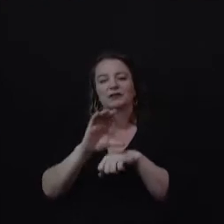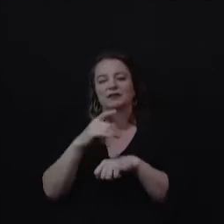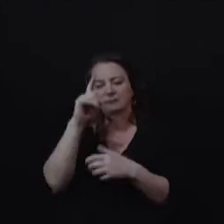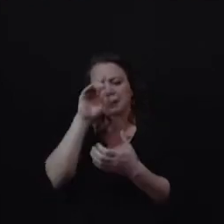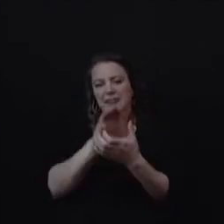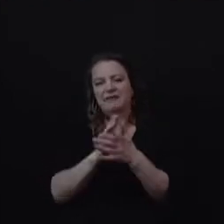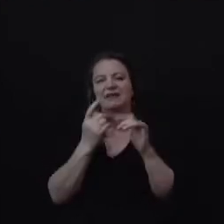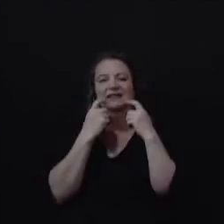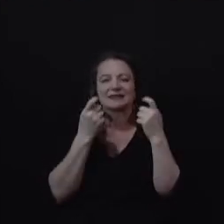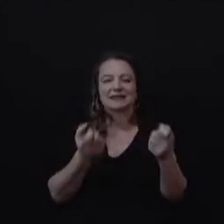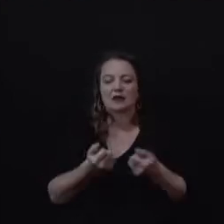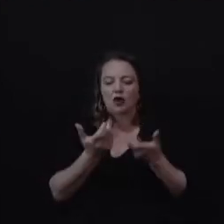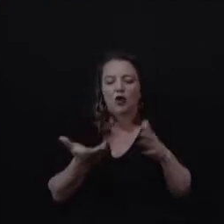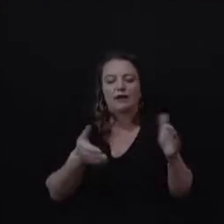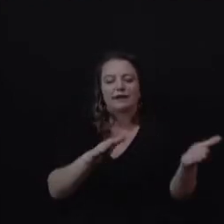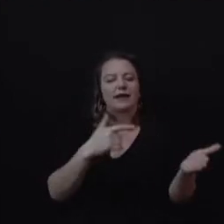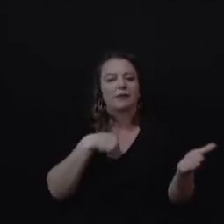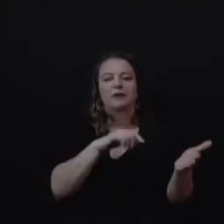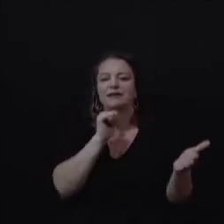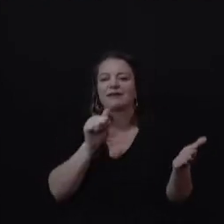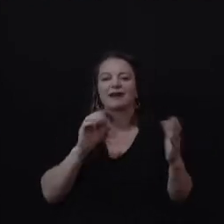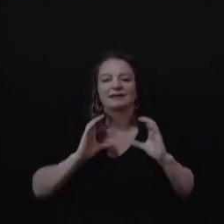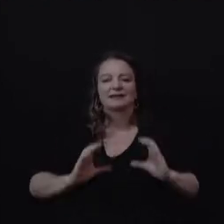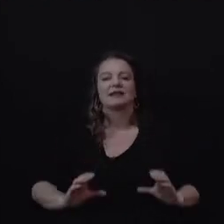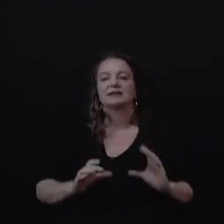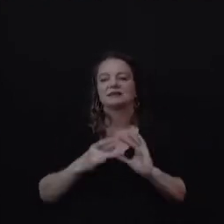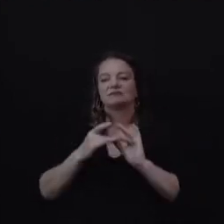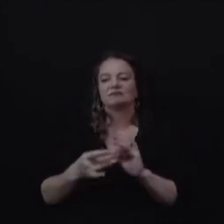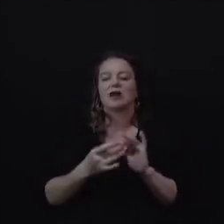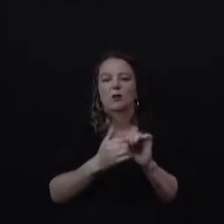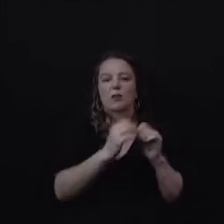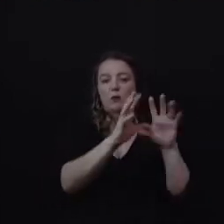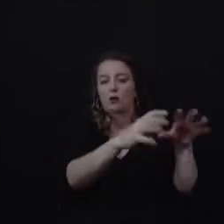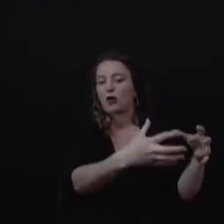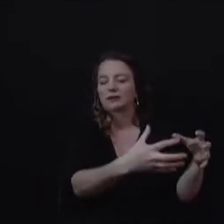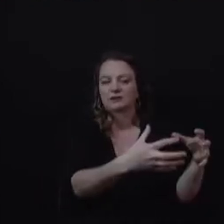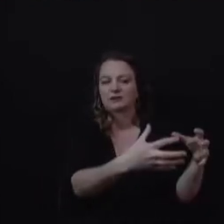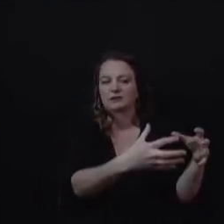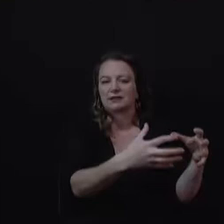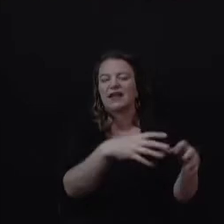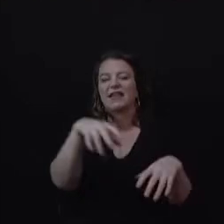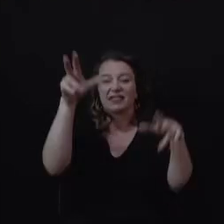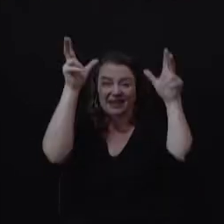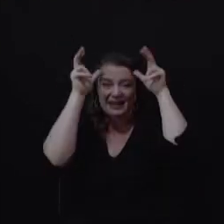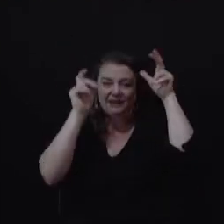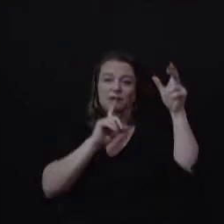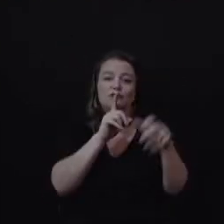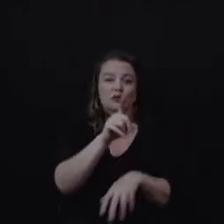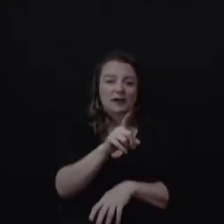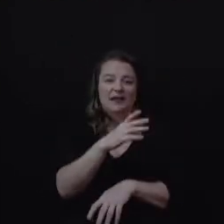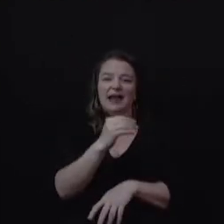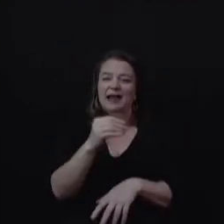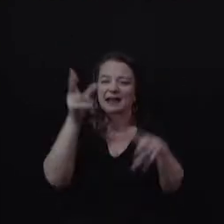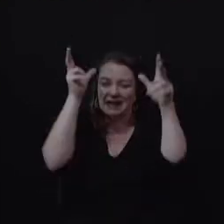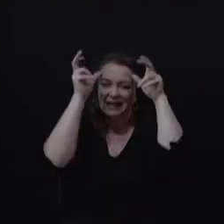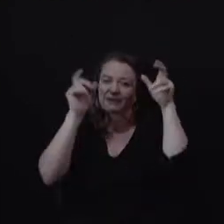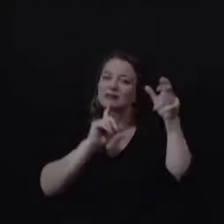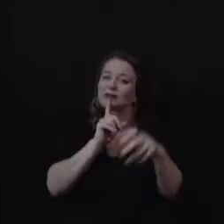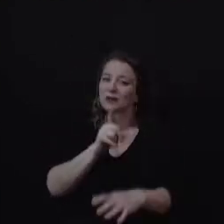death, that we are not citizens of this world, and that the devil is real and evil is